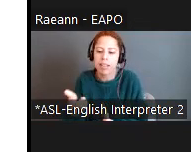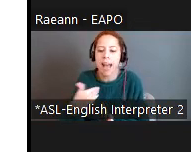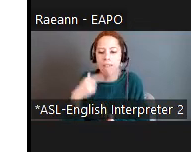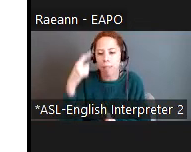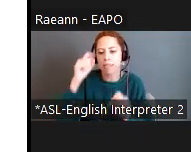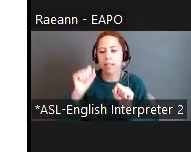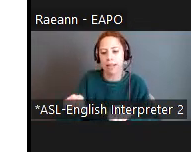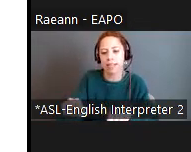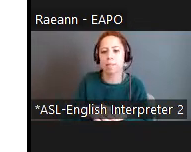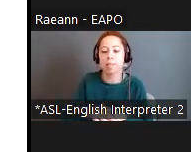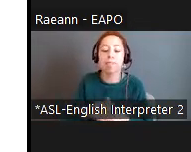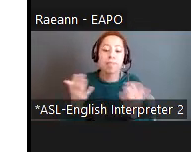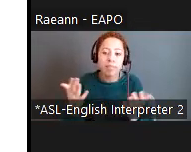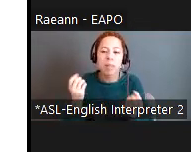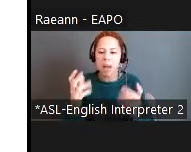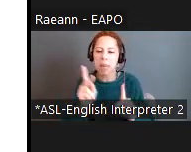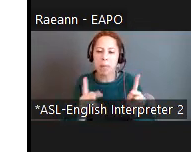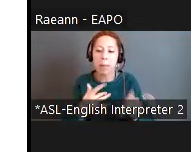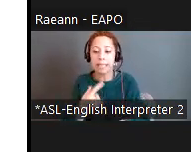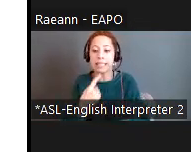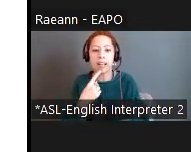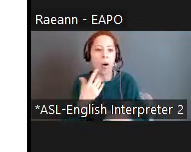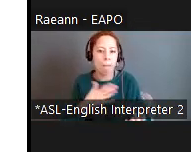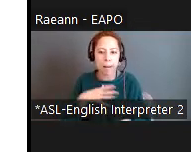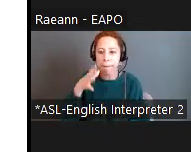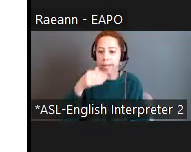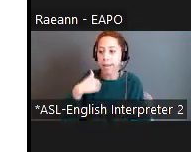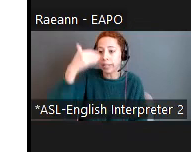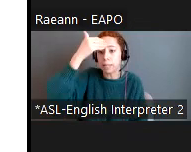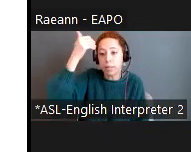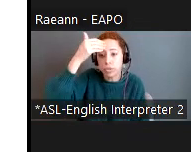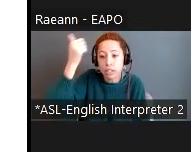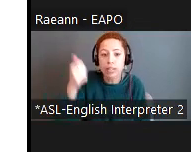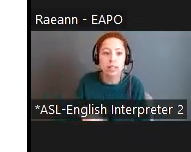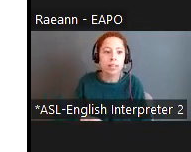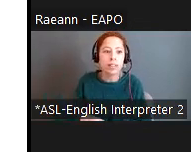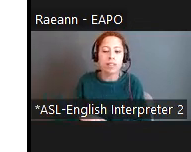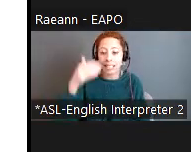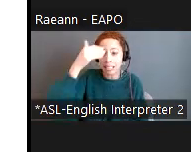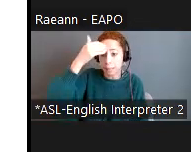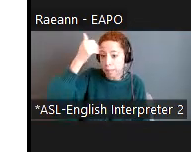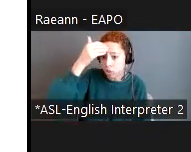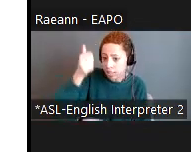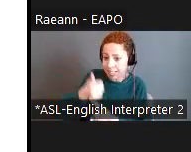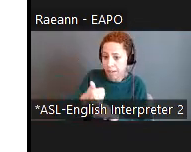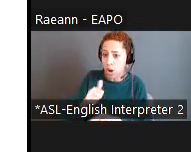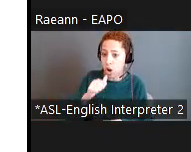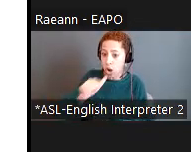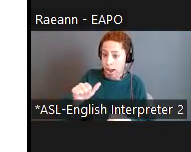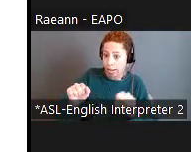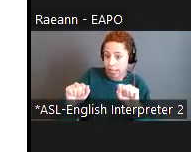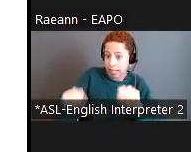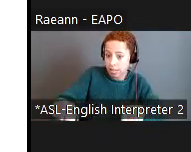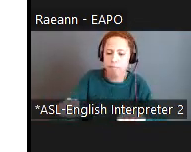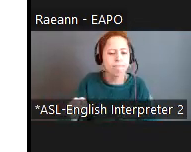say, well, my mother has dementia, right? She can't talk to you. Dementia is not incapacity. It's going to be, does this